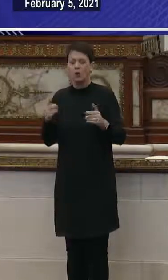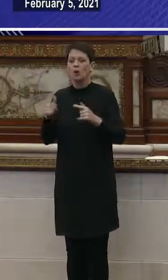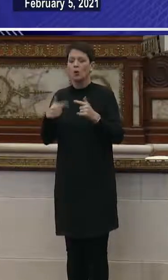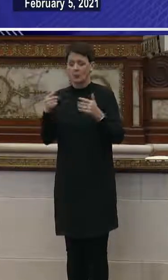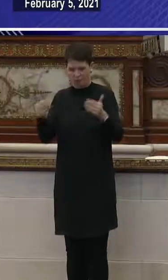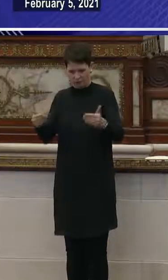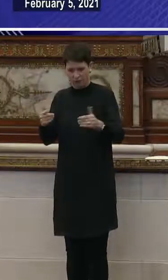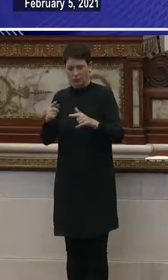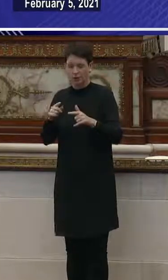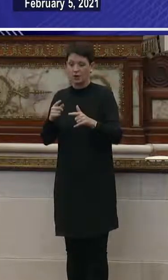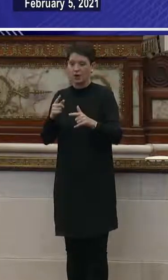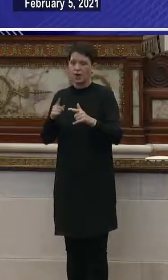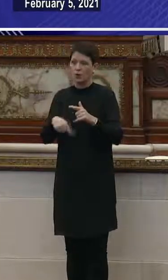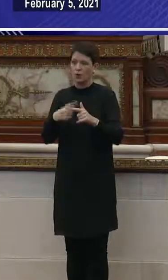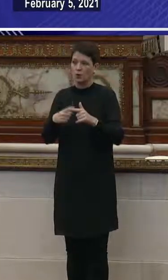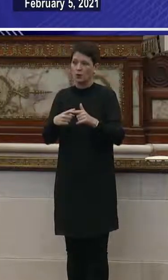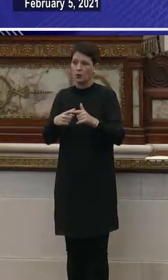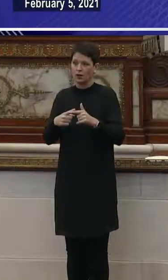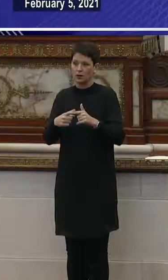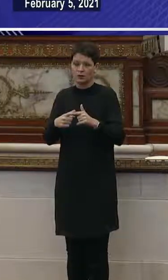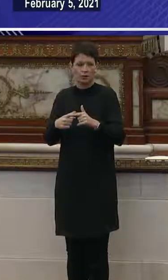reach the herd immunity?